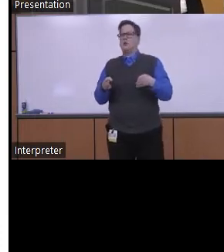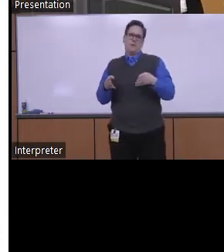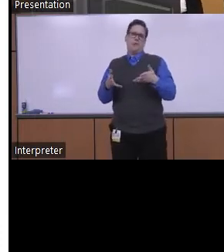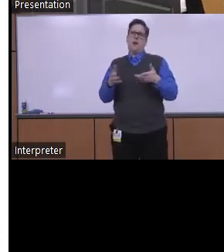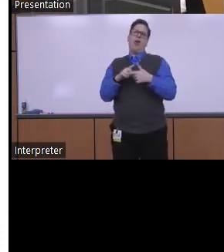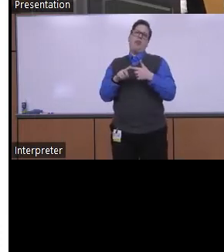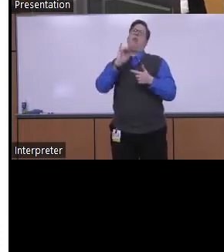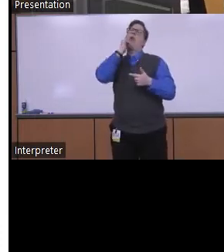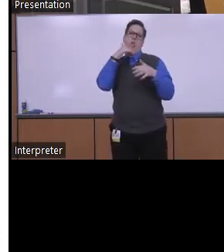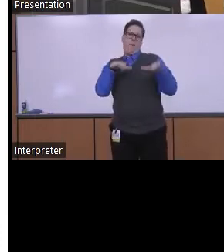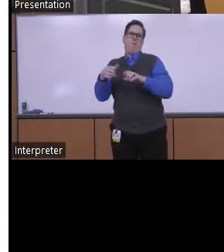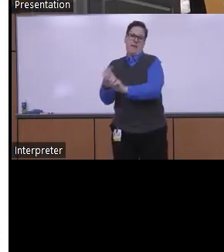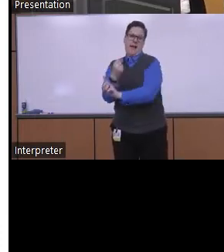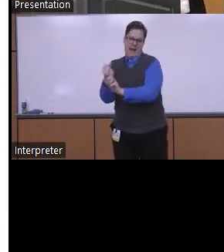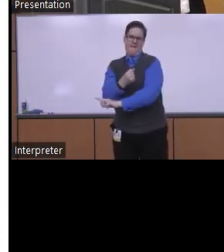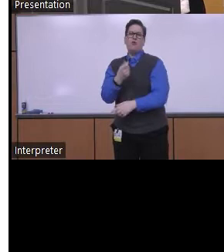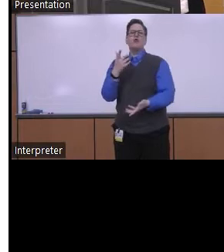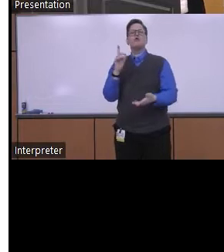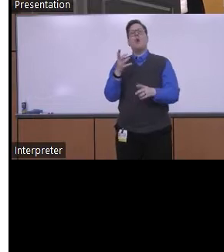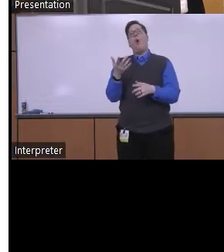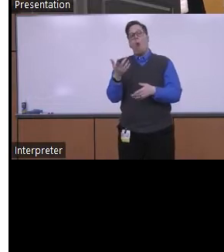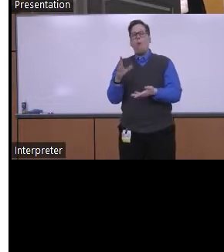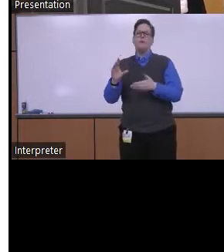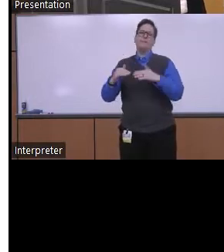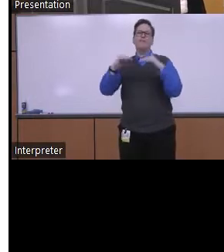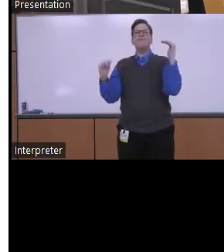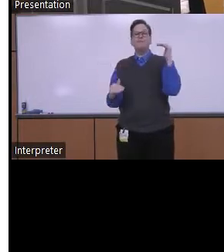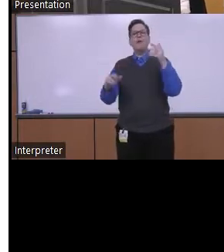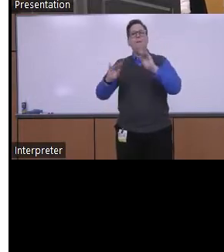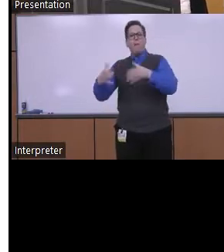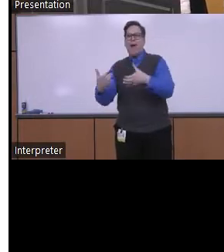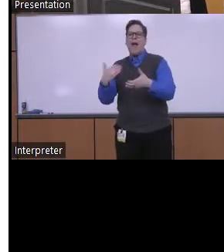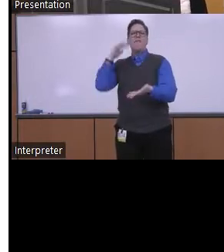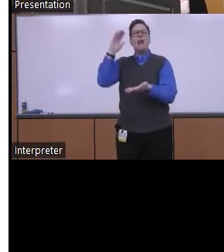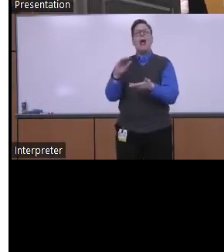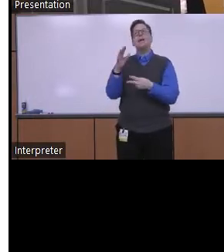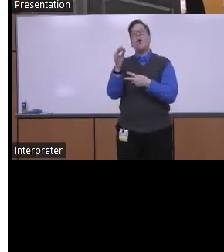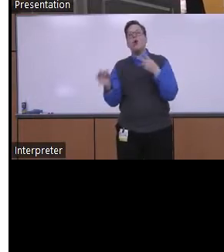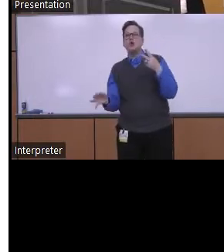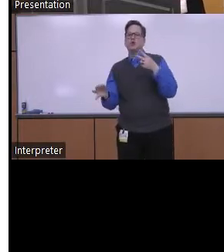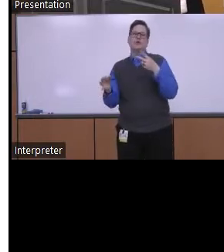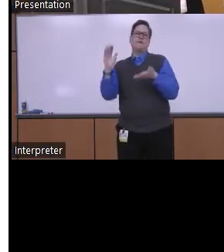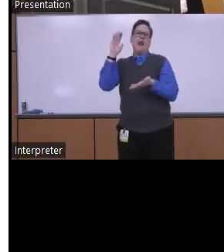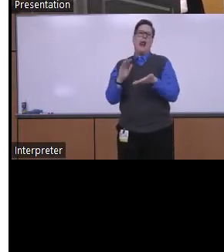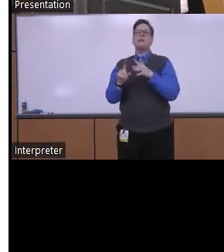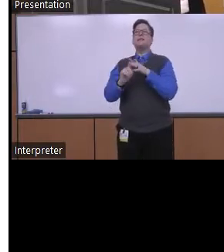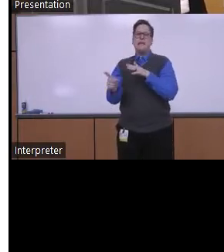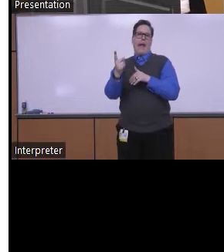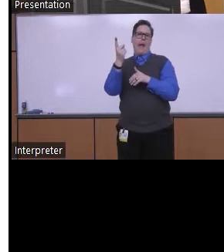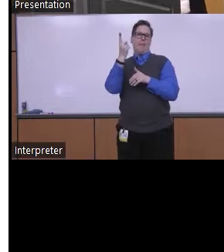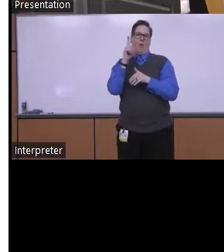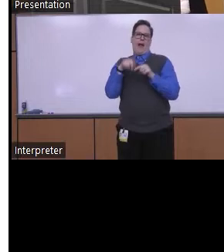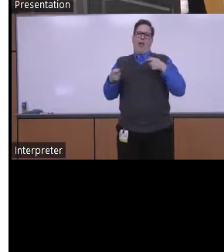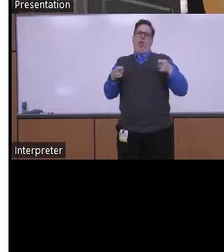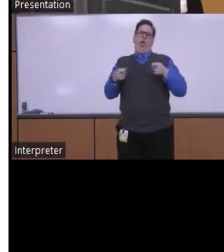abusive behavior. And these are disadvantaged populations, Gill explains, there are fewer alternatives and escapes to deal with aggressive impulses.